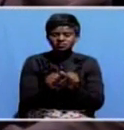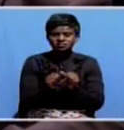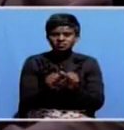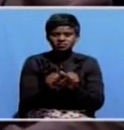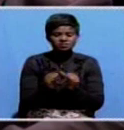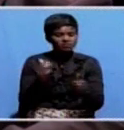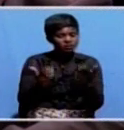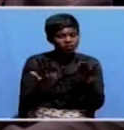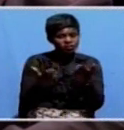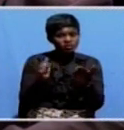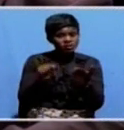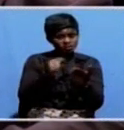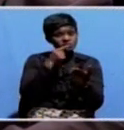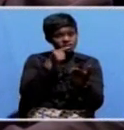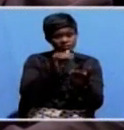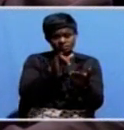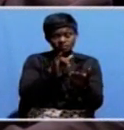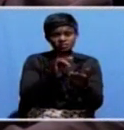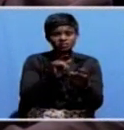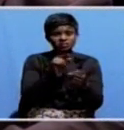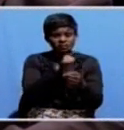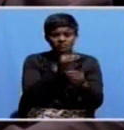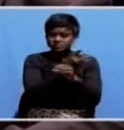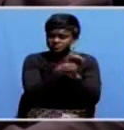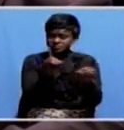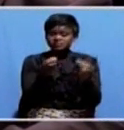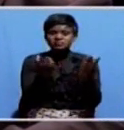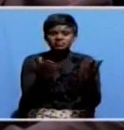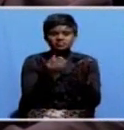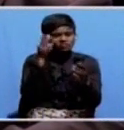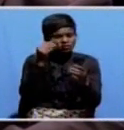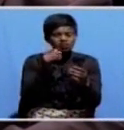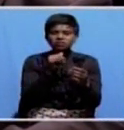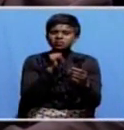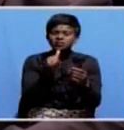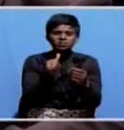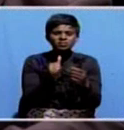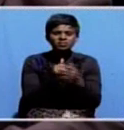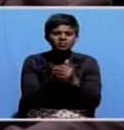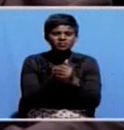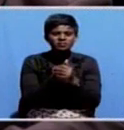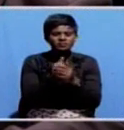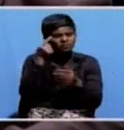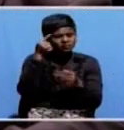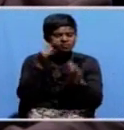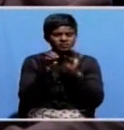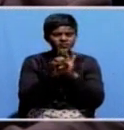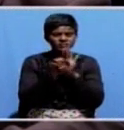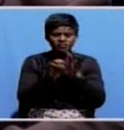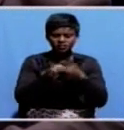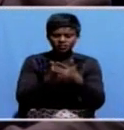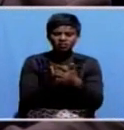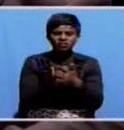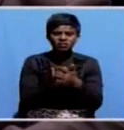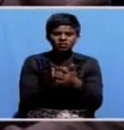Maybe you could say that was undemocratic, because the beginning of MMD, for example, allowed